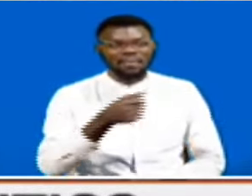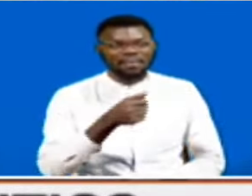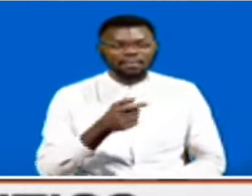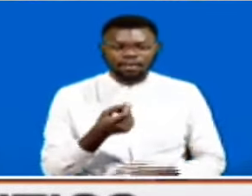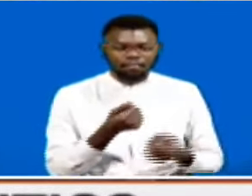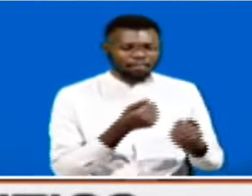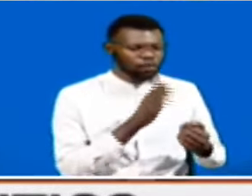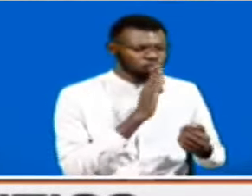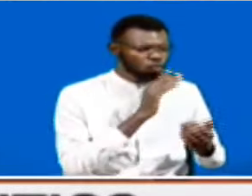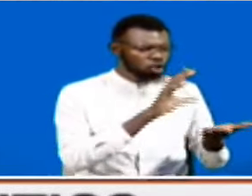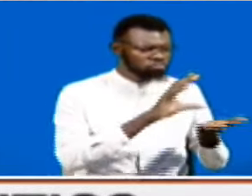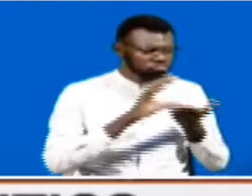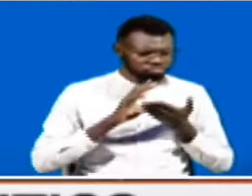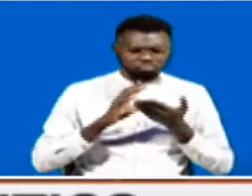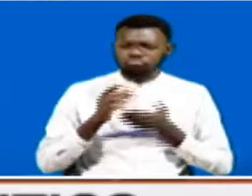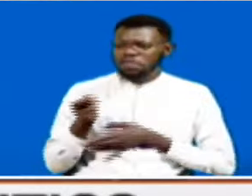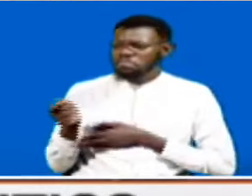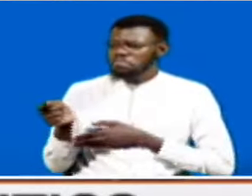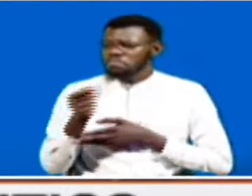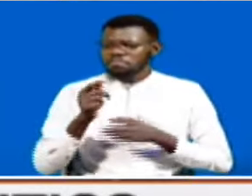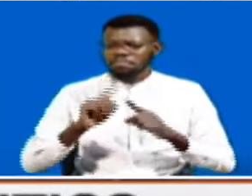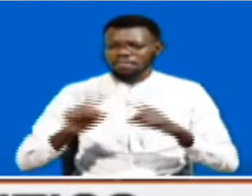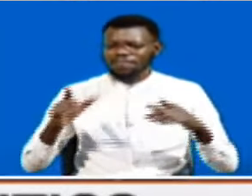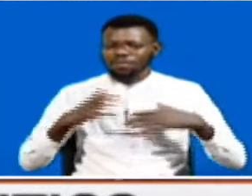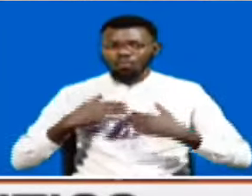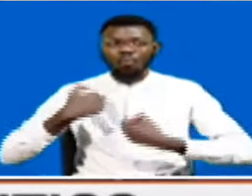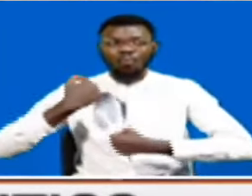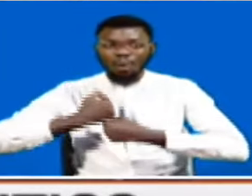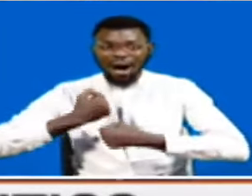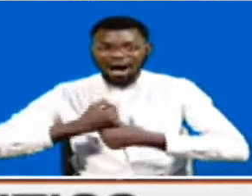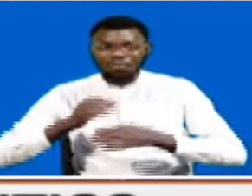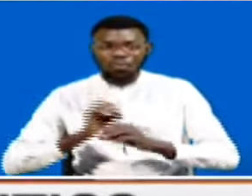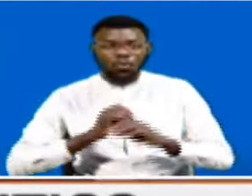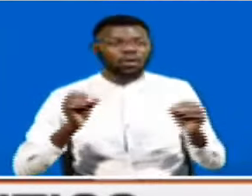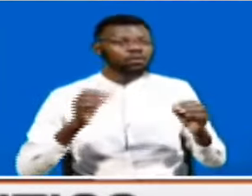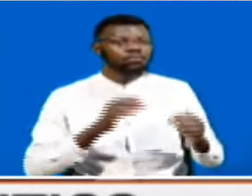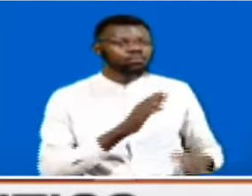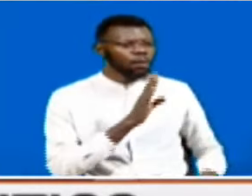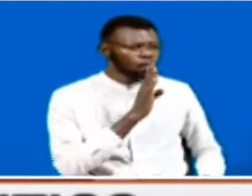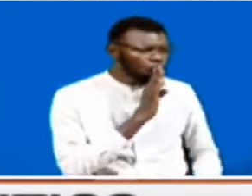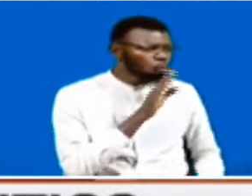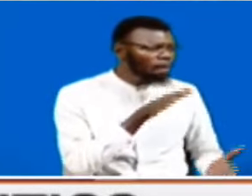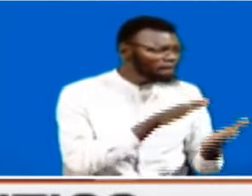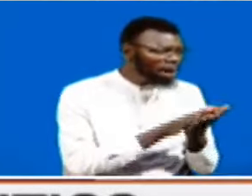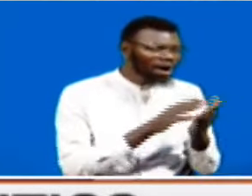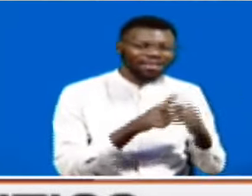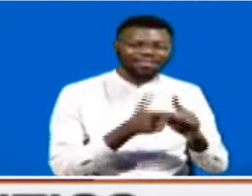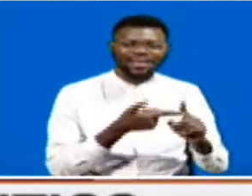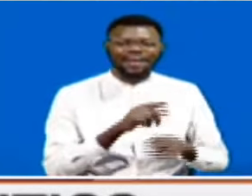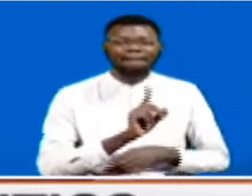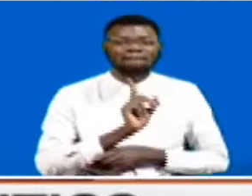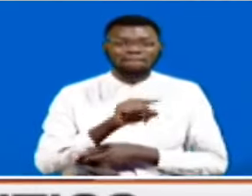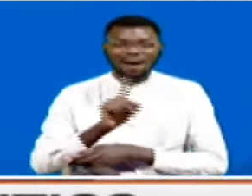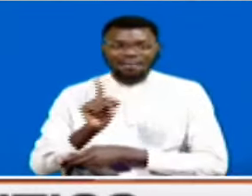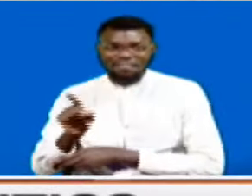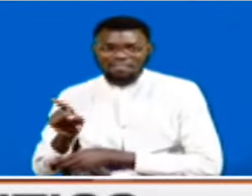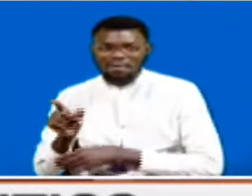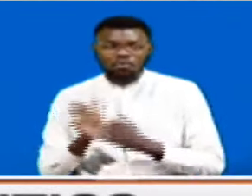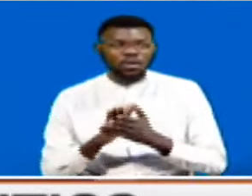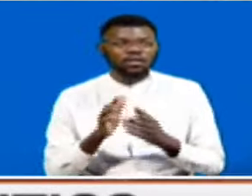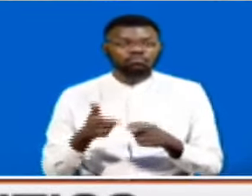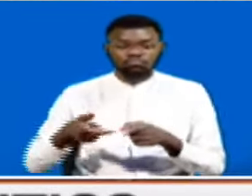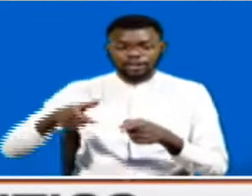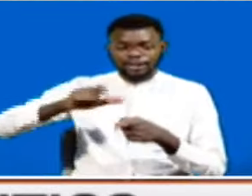money to pay salaries, and people are not working. You're borrowing from commercial banks? Yeah. And paying back with interest? Yeah, they don't charge you